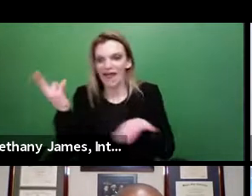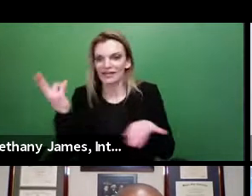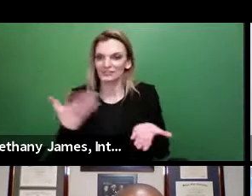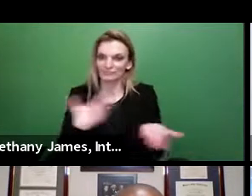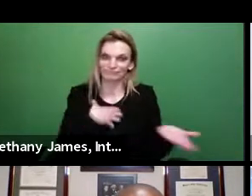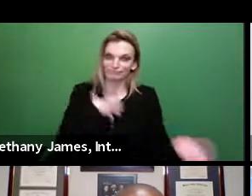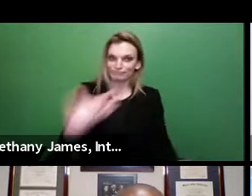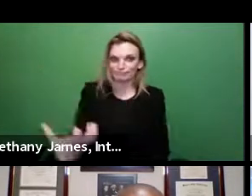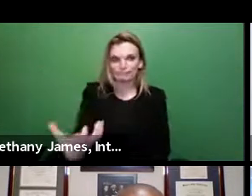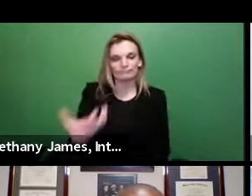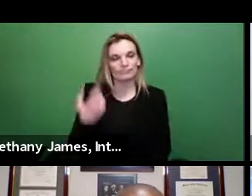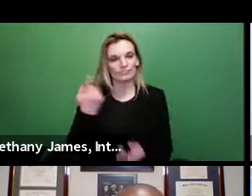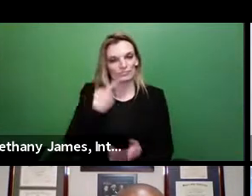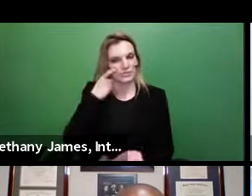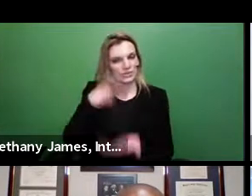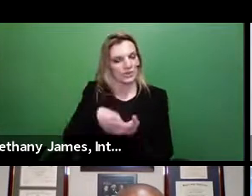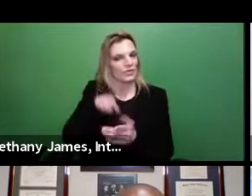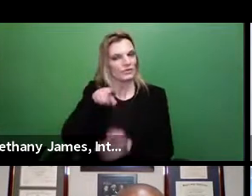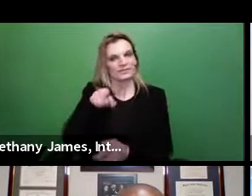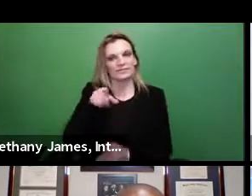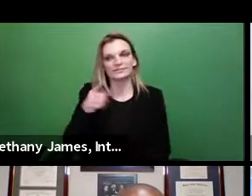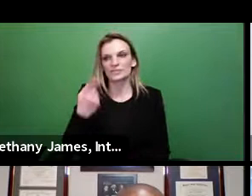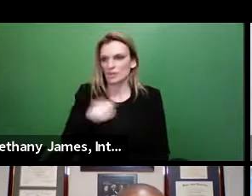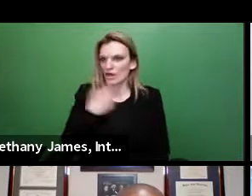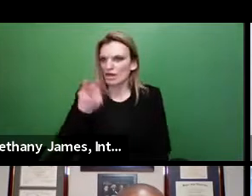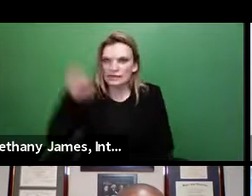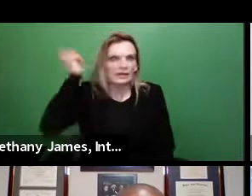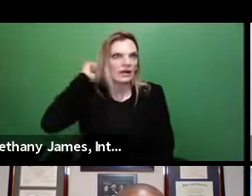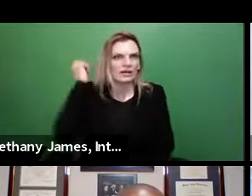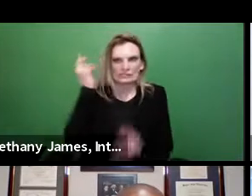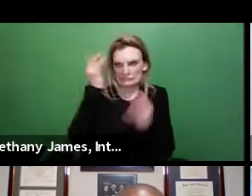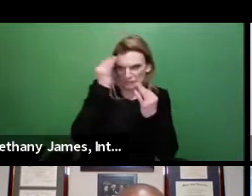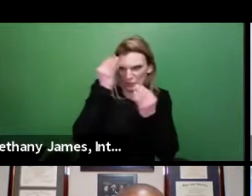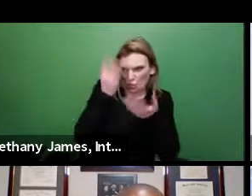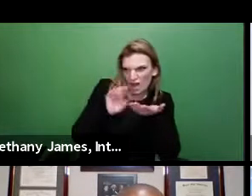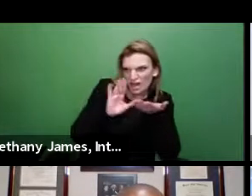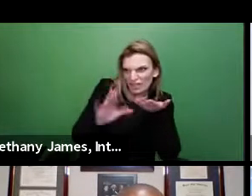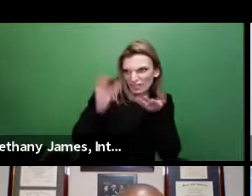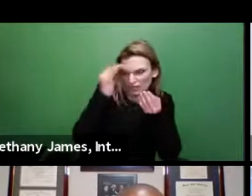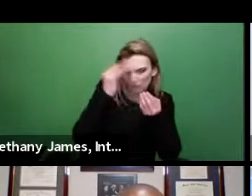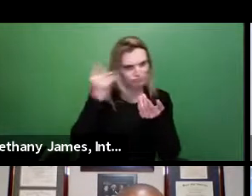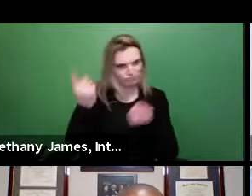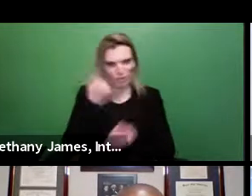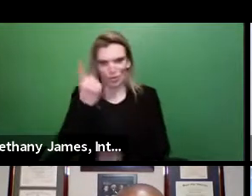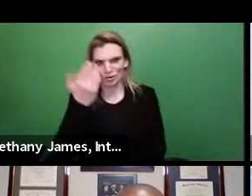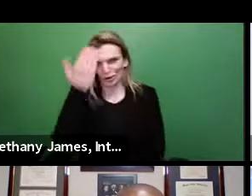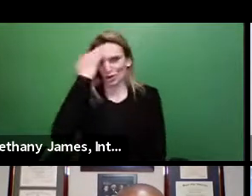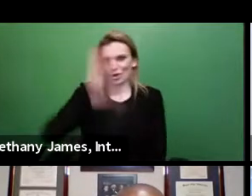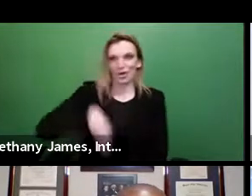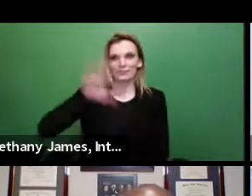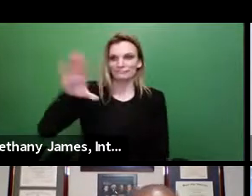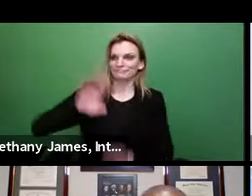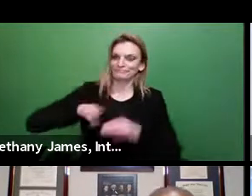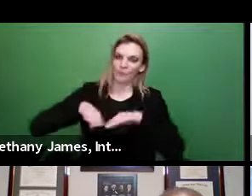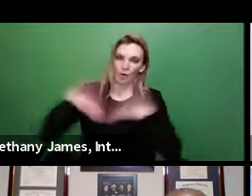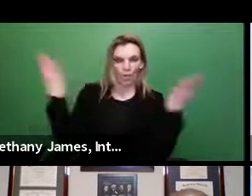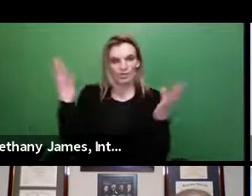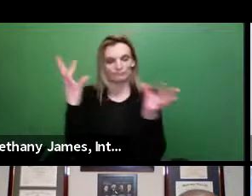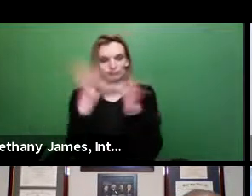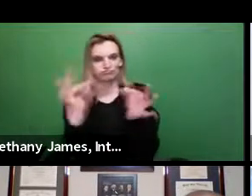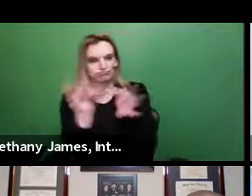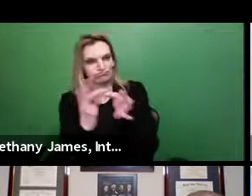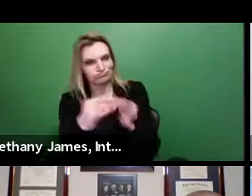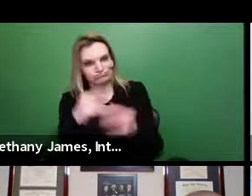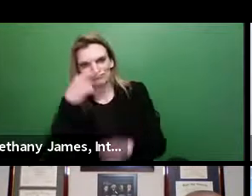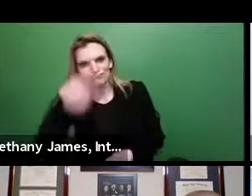commission. You never had to wonder what he thought or where he was coming from. He was very direct about what his thoughts